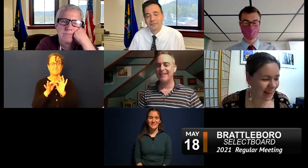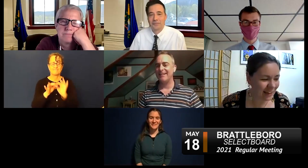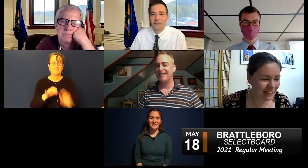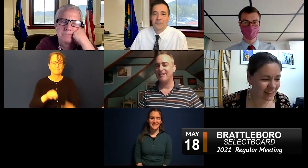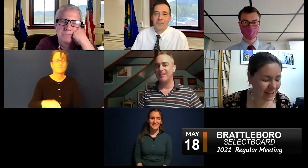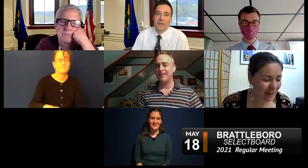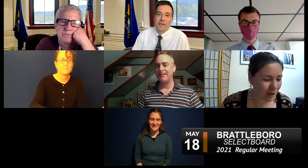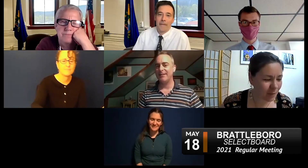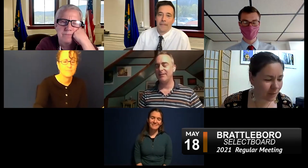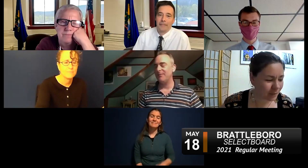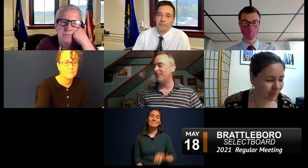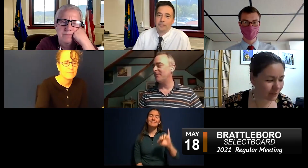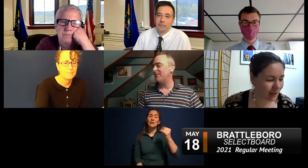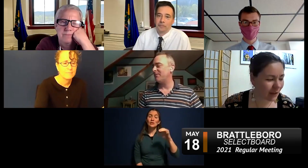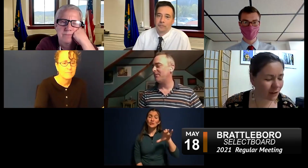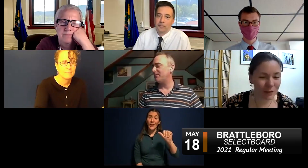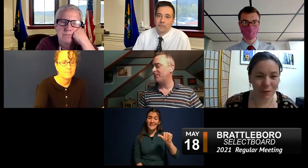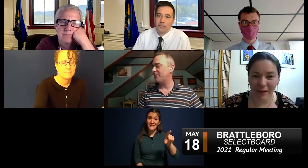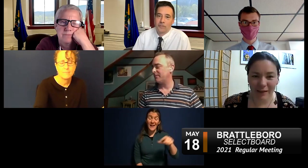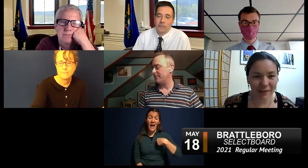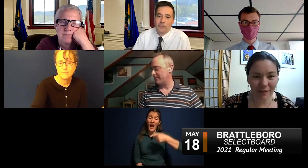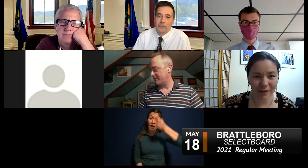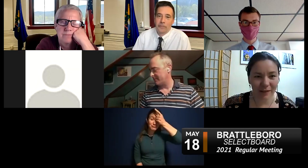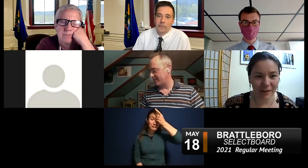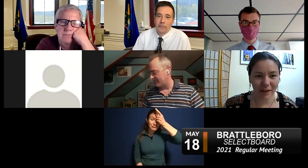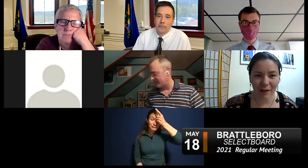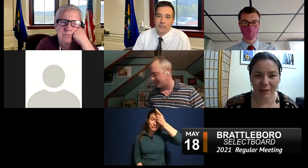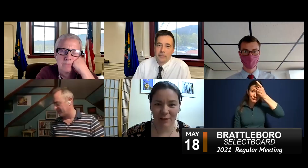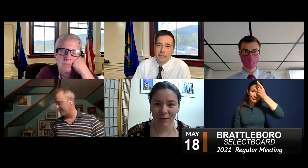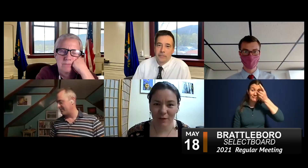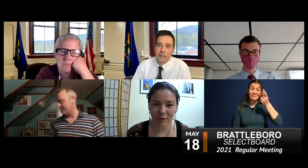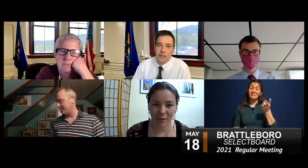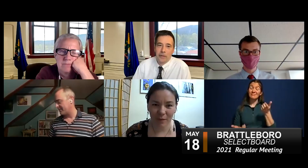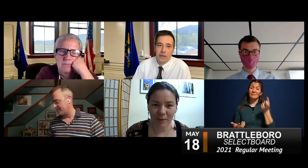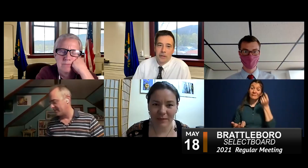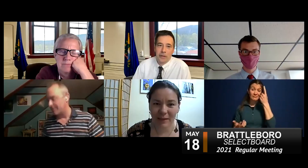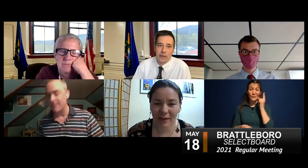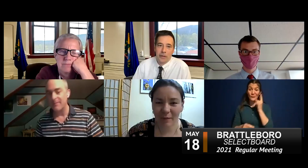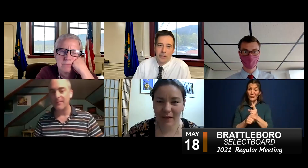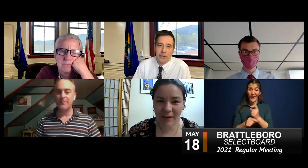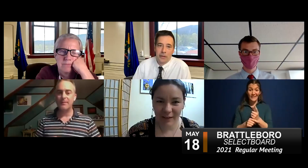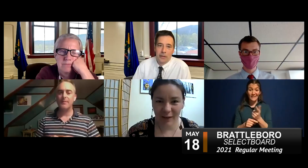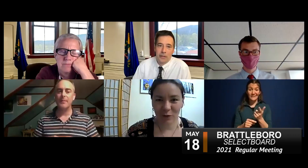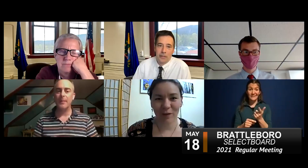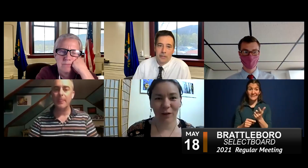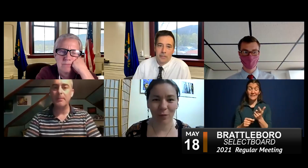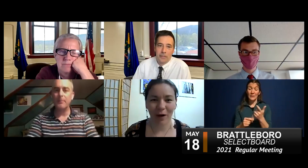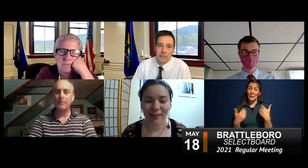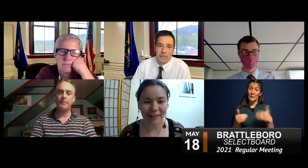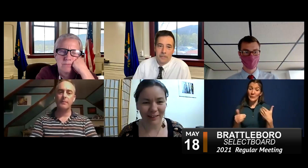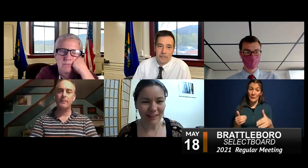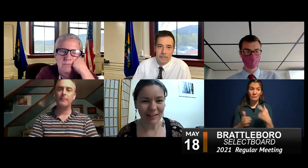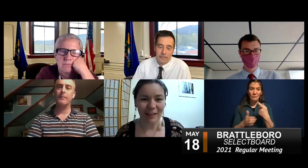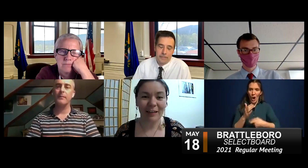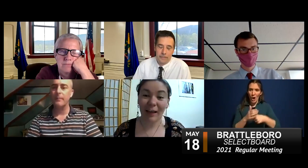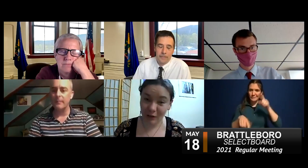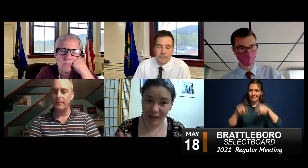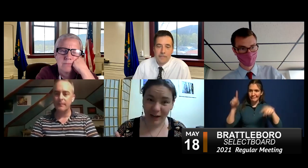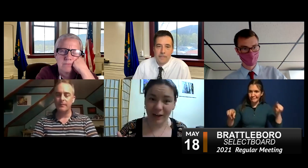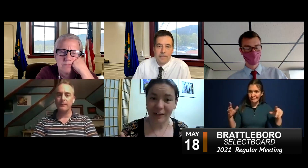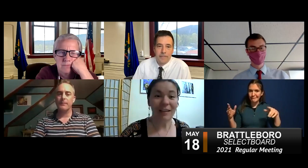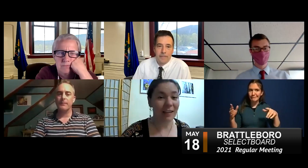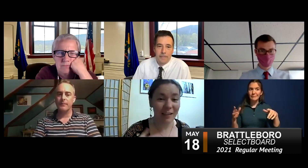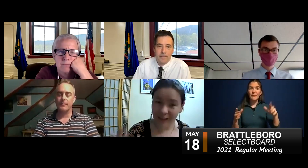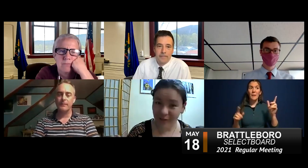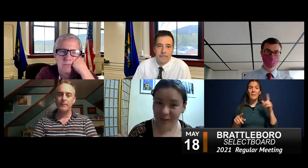you. And also like the cost of babysitting can vary wildly, and elder